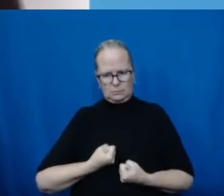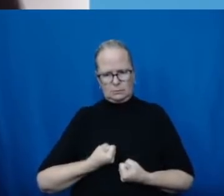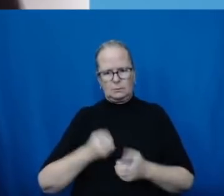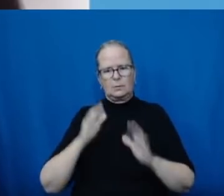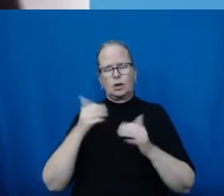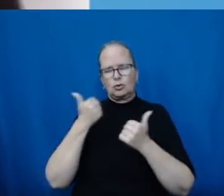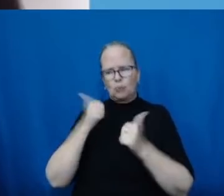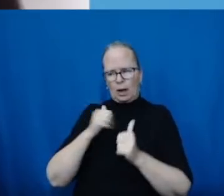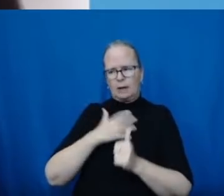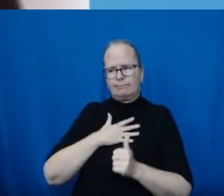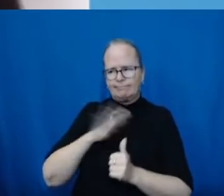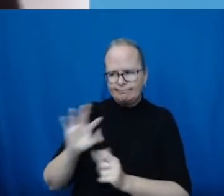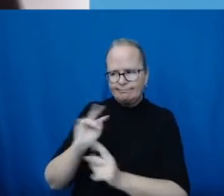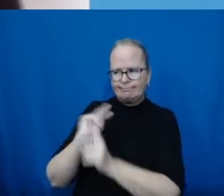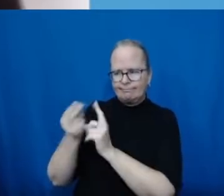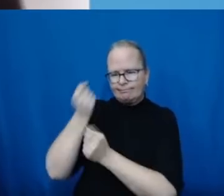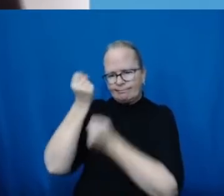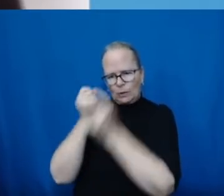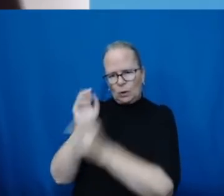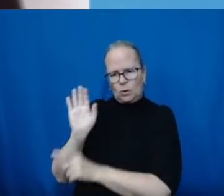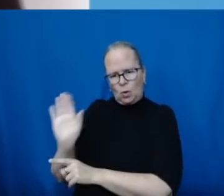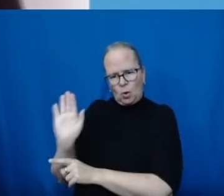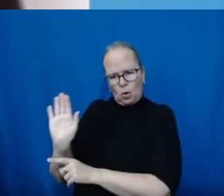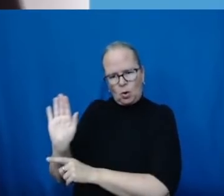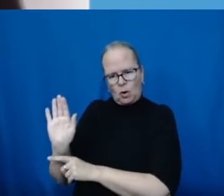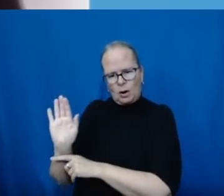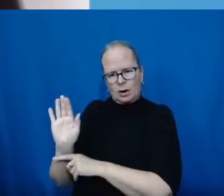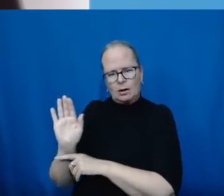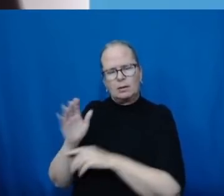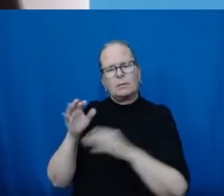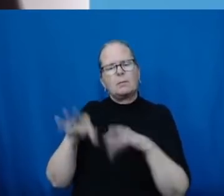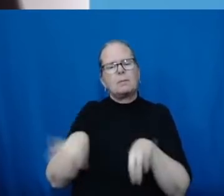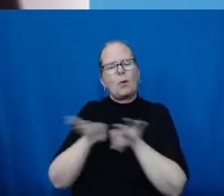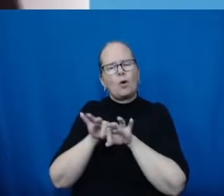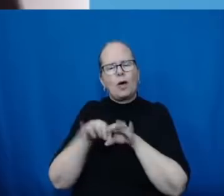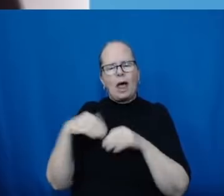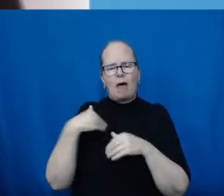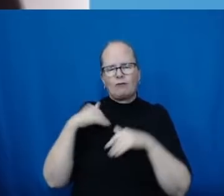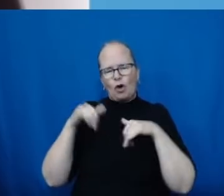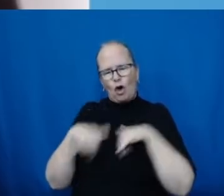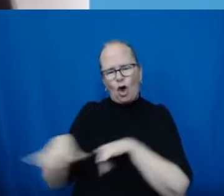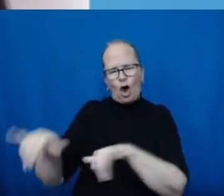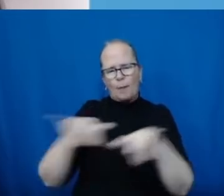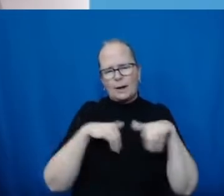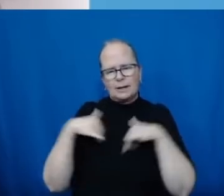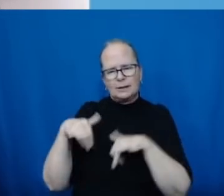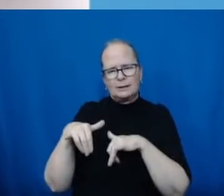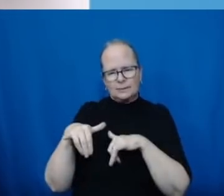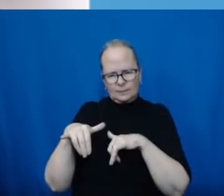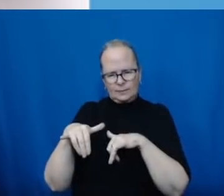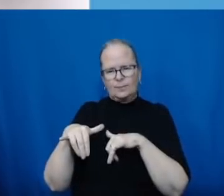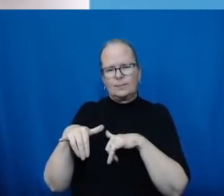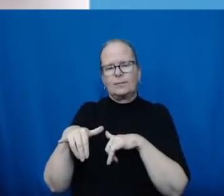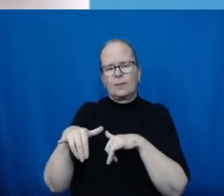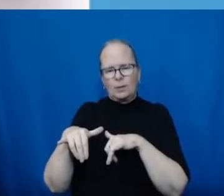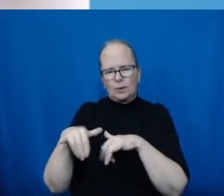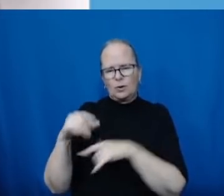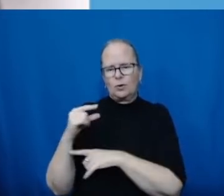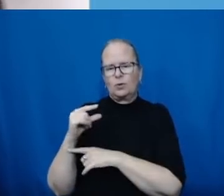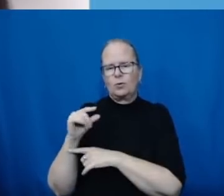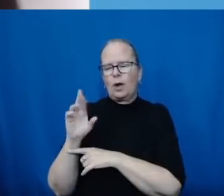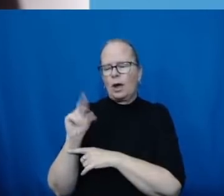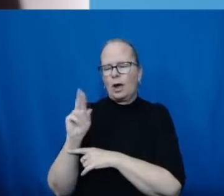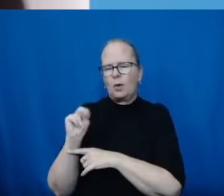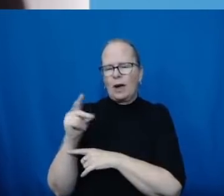to find some common ground with the individual that is hesitant. Maybe it's frustration with the uncertainty of the science. Maybe